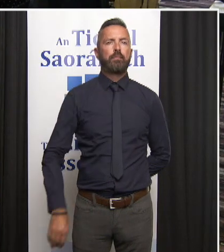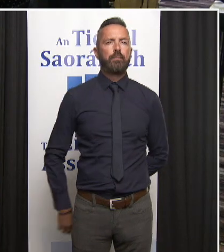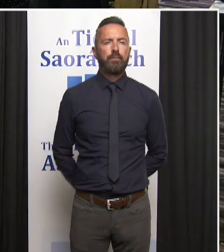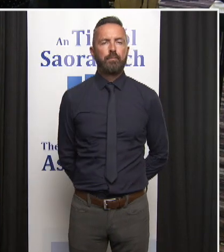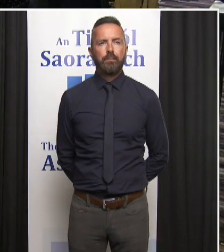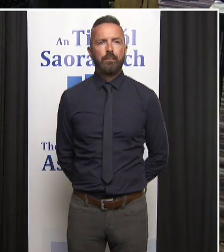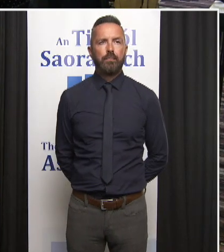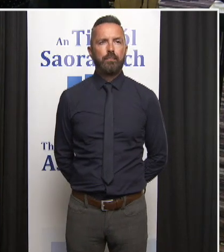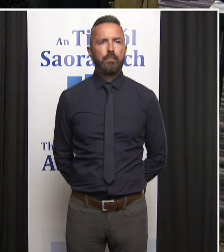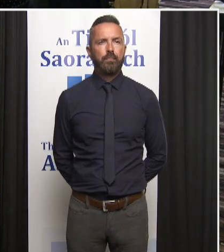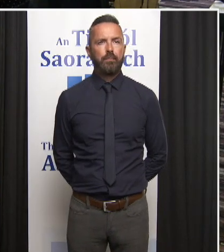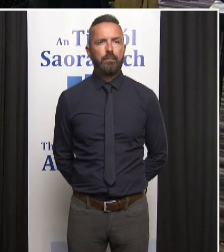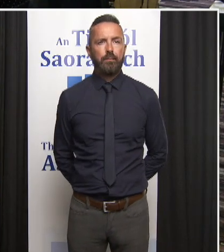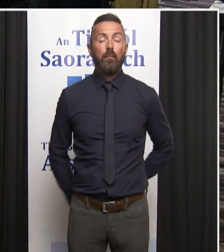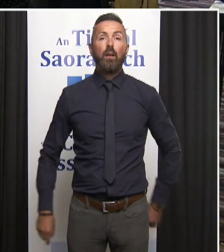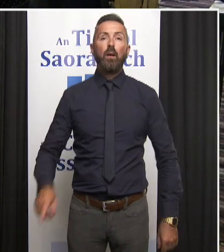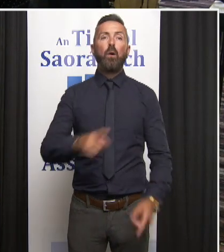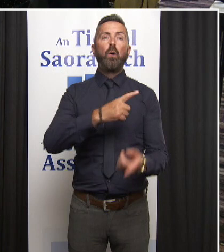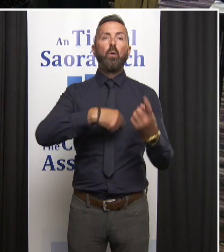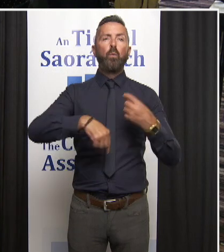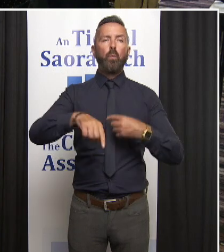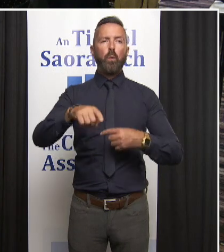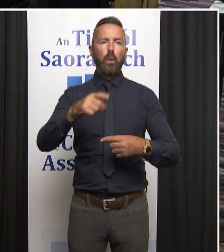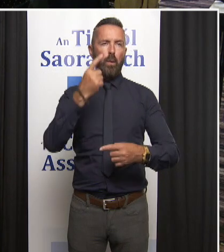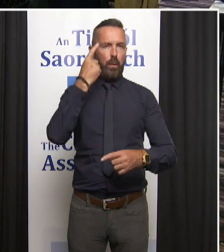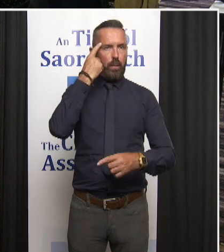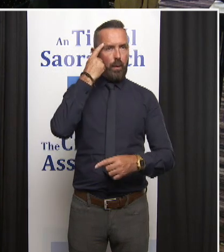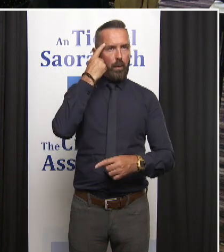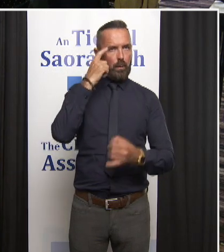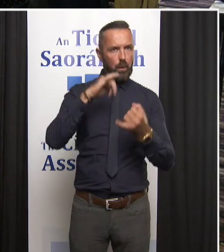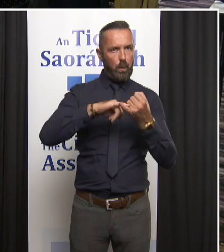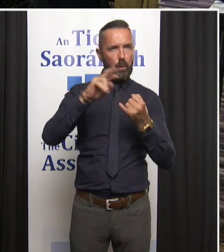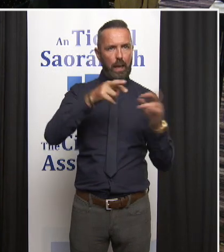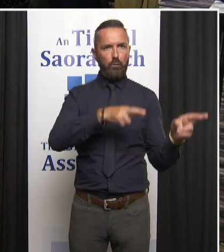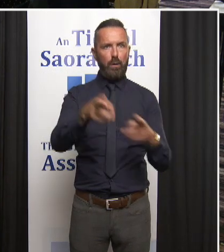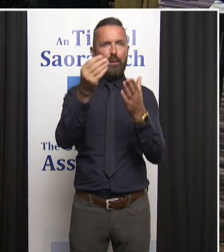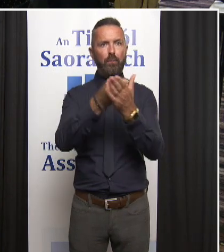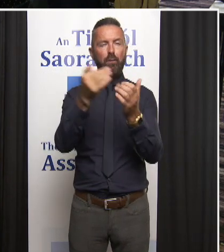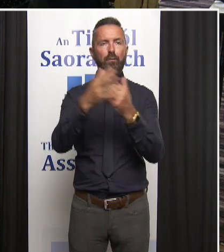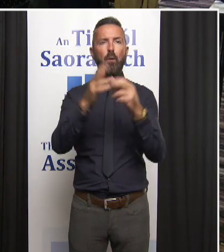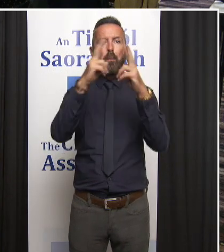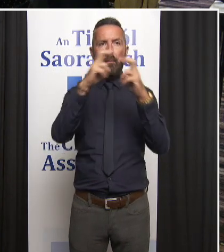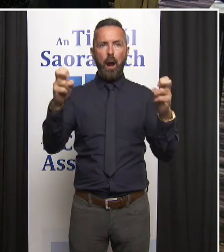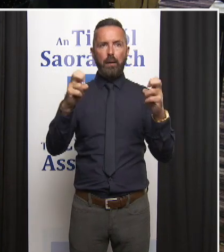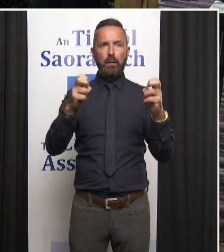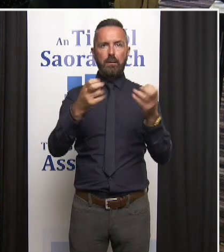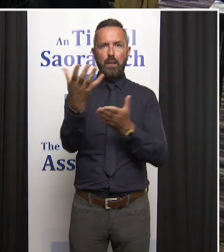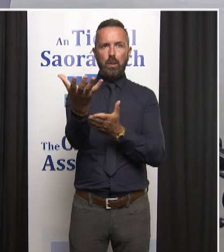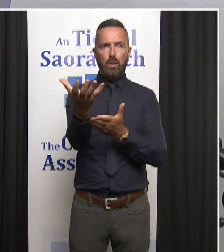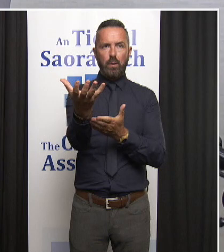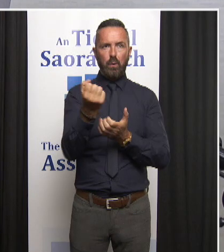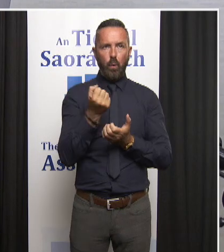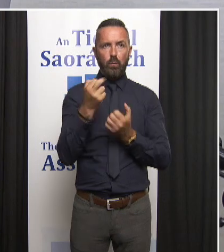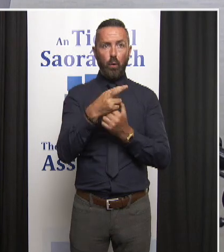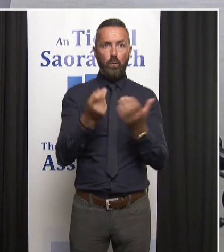So we thought in terms of who should be able to raise funds, the DEM should be able to raise funds from markets, loans or through investment, but again